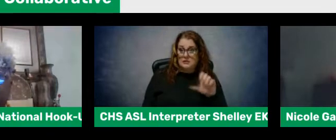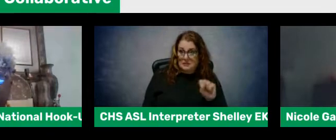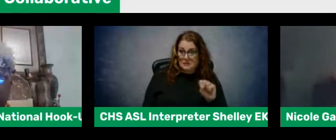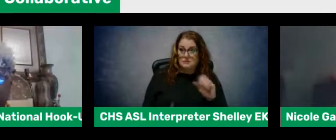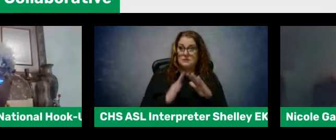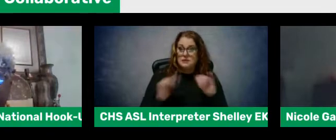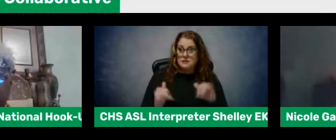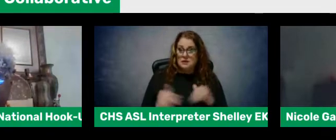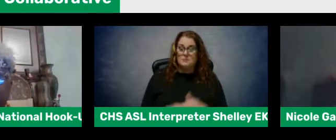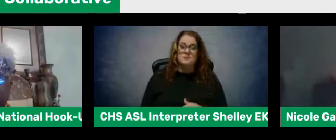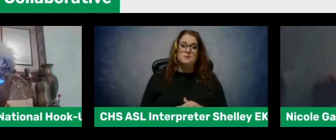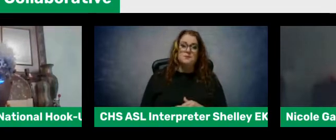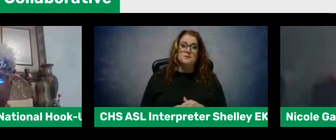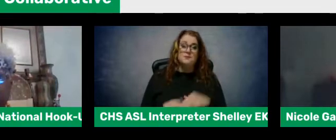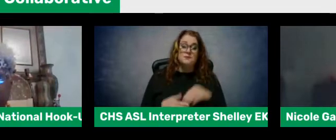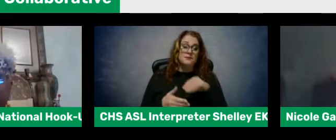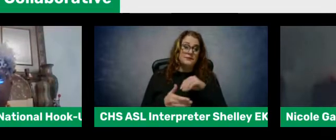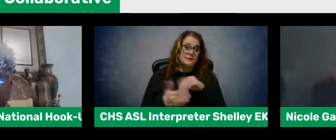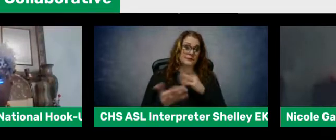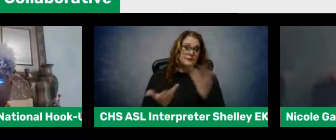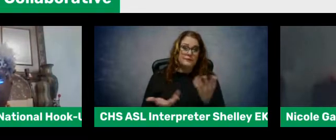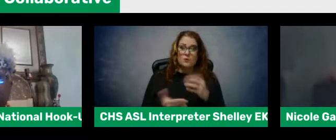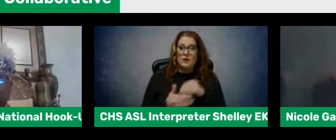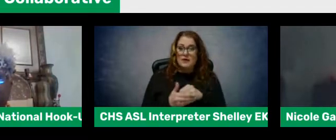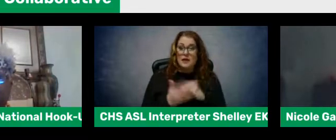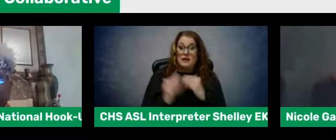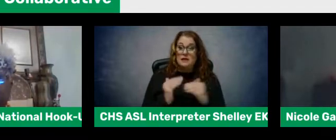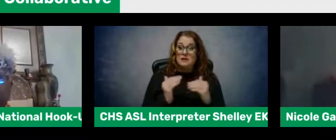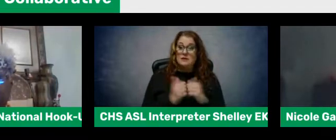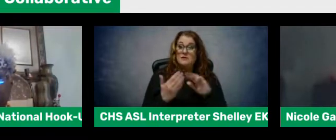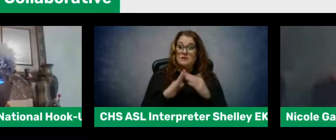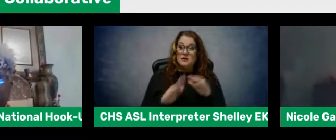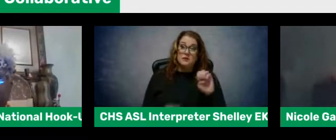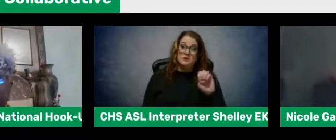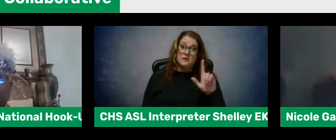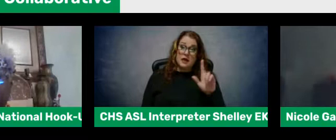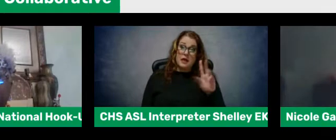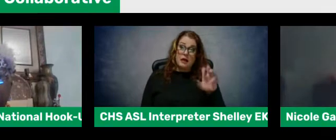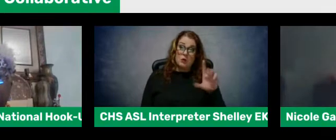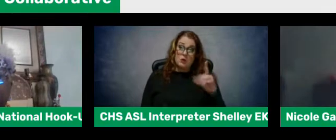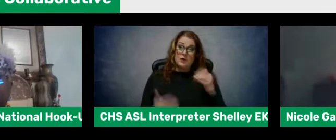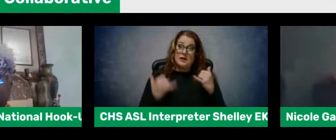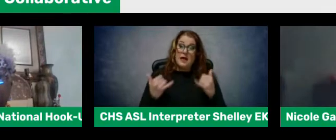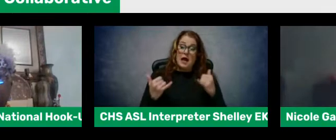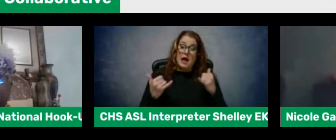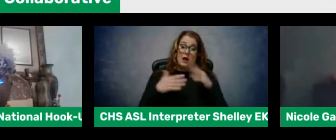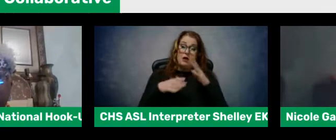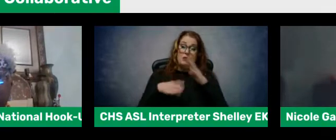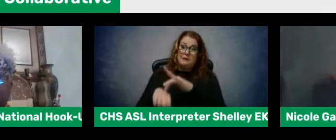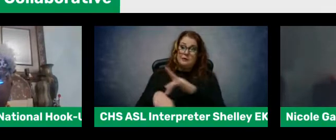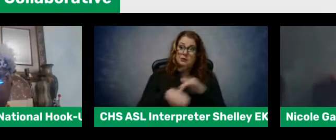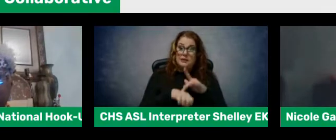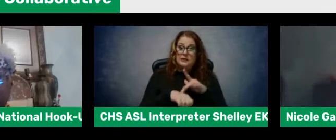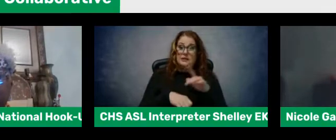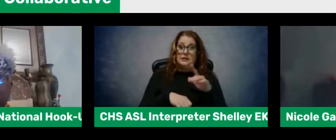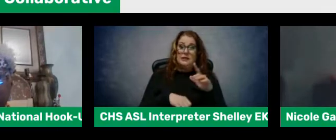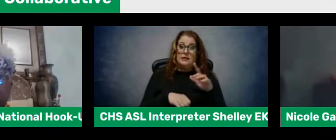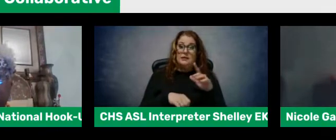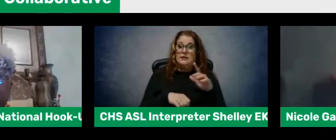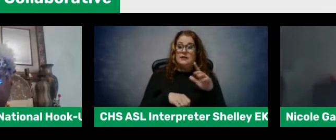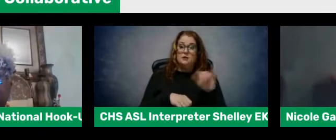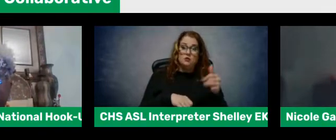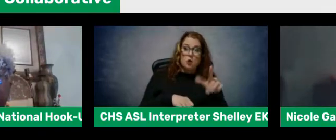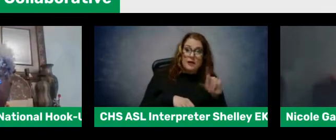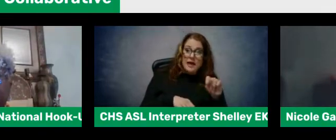So within the limits of the village of Elwood and now reaching into newly annexed areas of the city of Joliet are